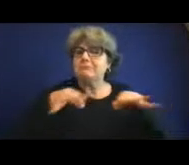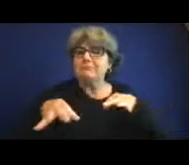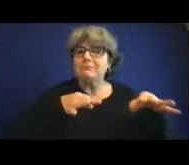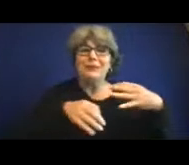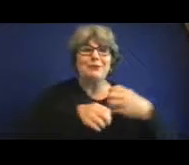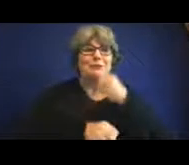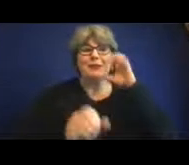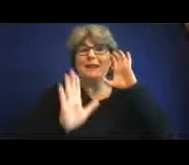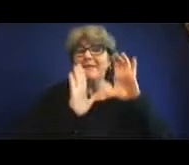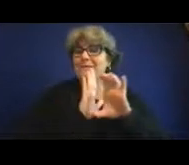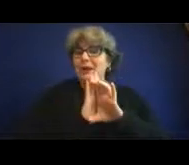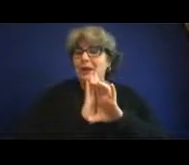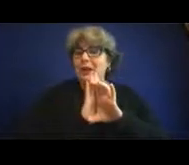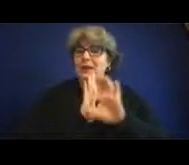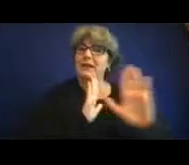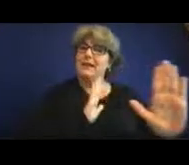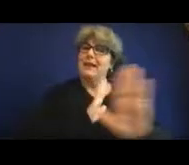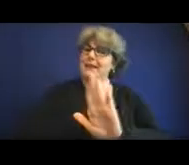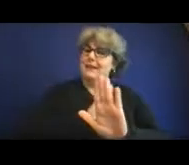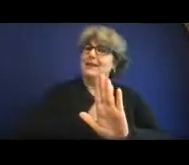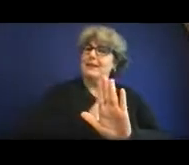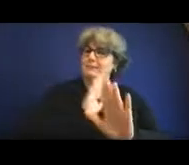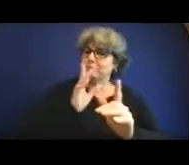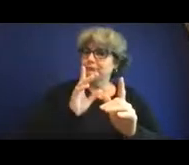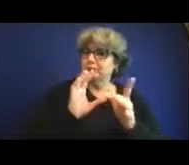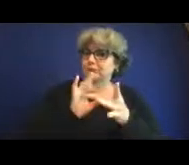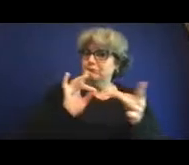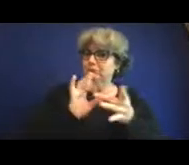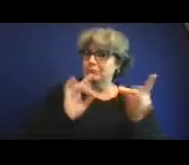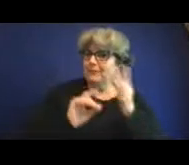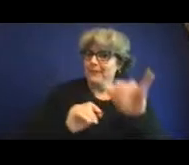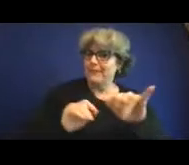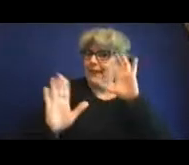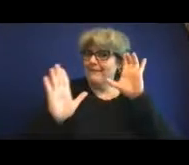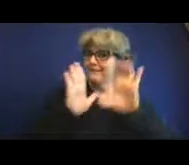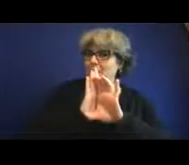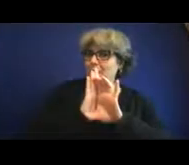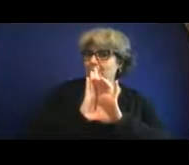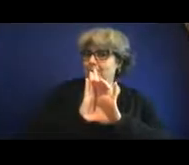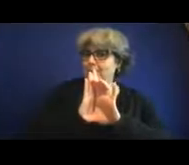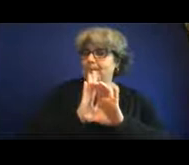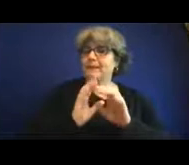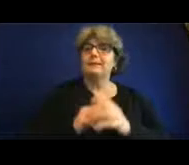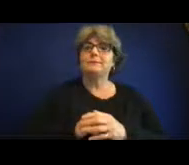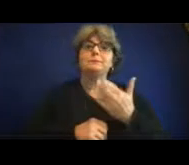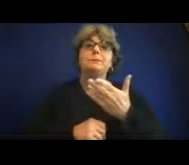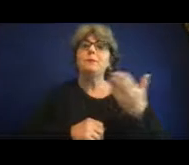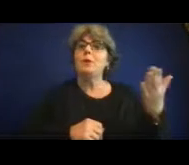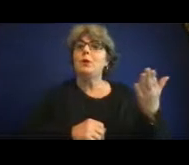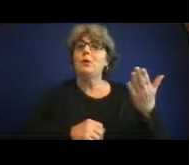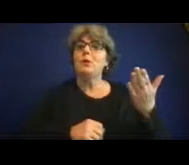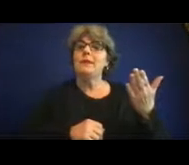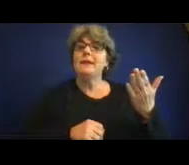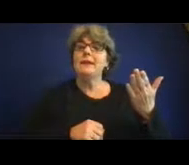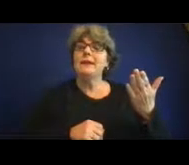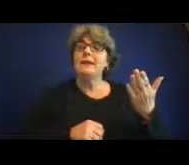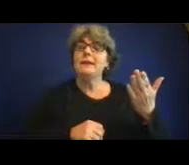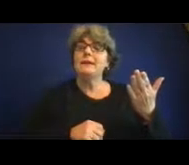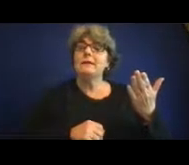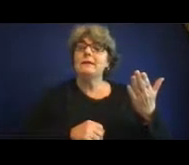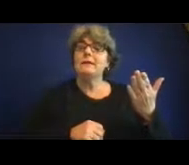photo and get your guys' questions and comments on it. So one thing that we look at here, maybe Christina, you think about it too, we